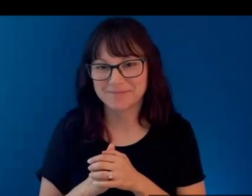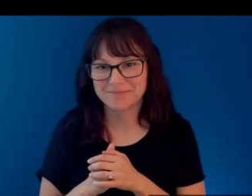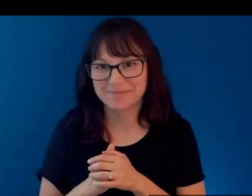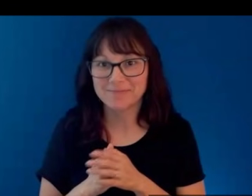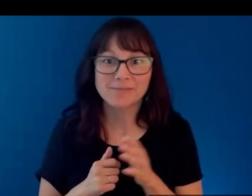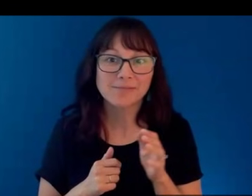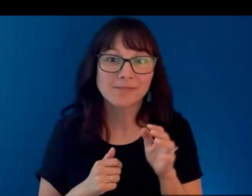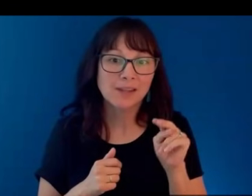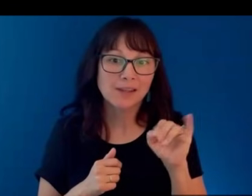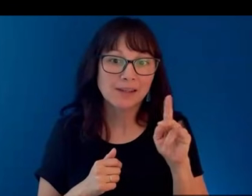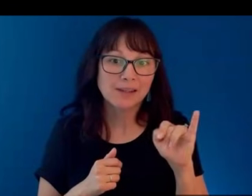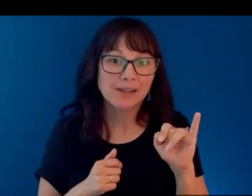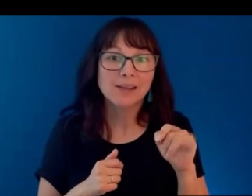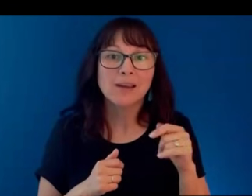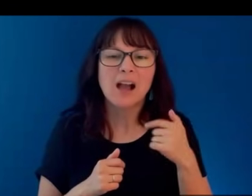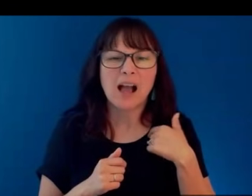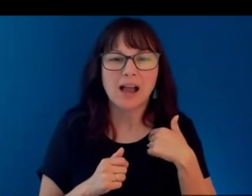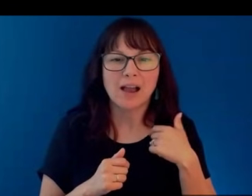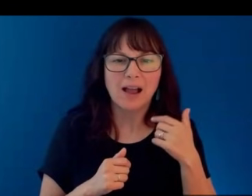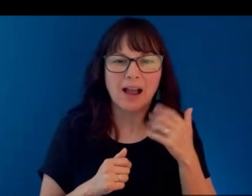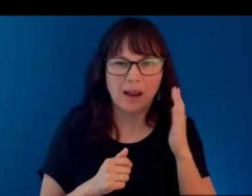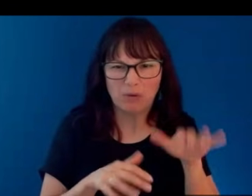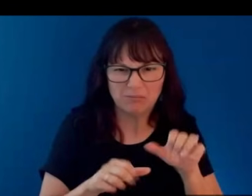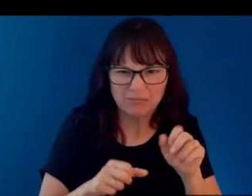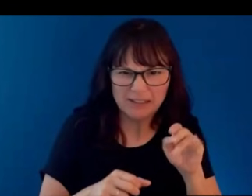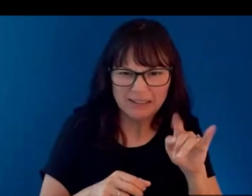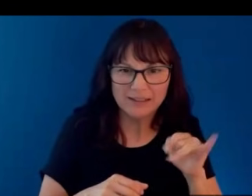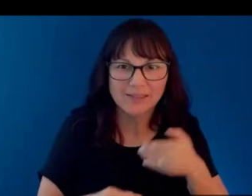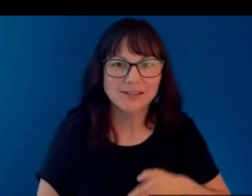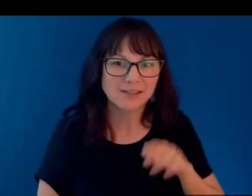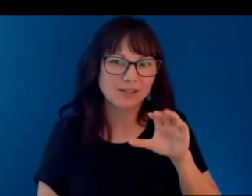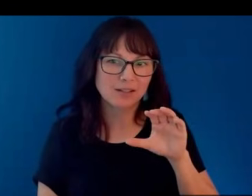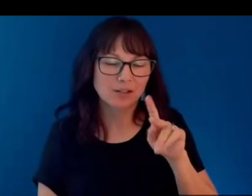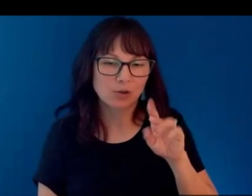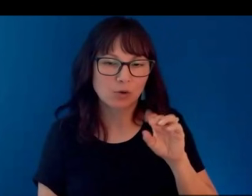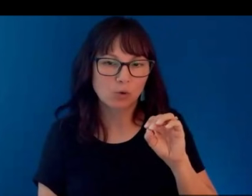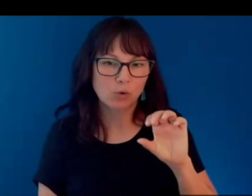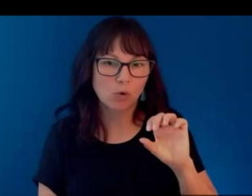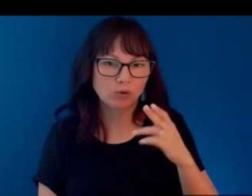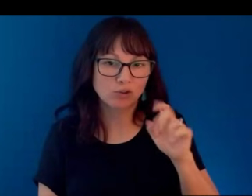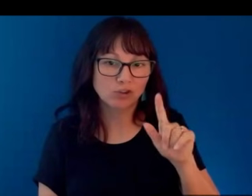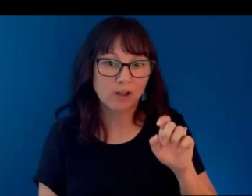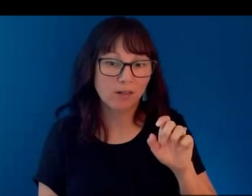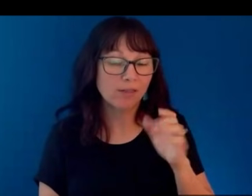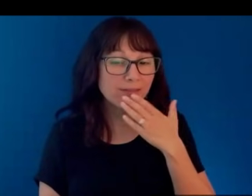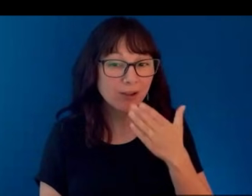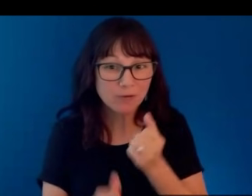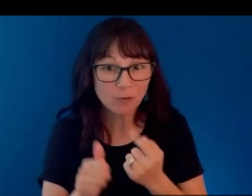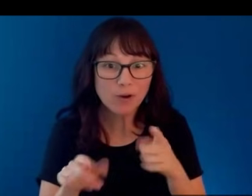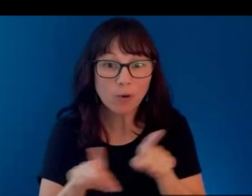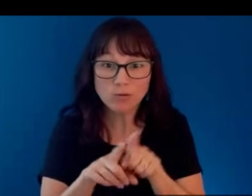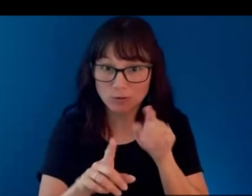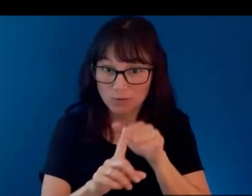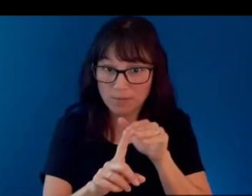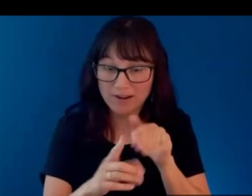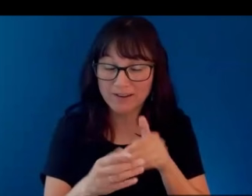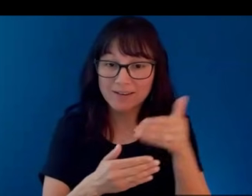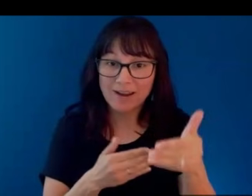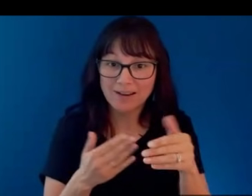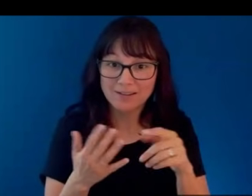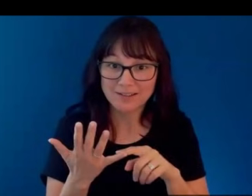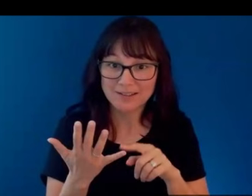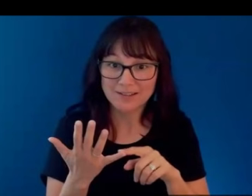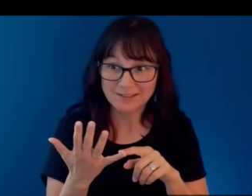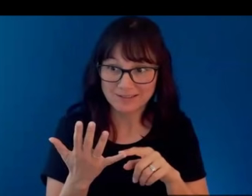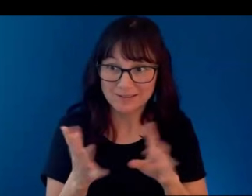so I'm going to step in for Nikki. This is Cochelle. Just thank you, everybody. And just a reminder that our next